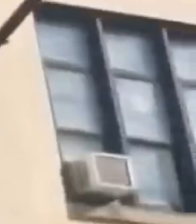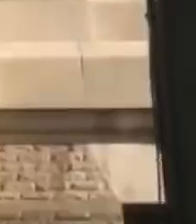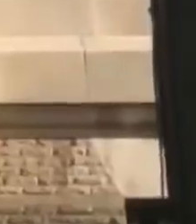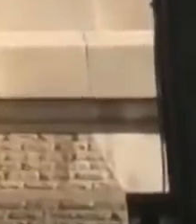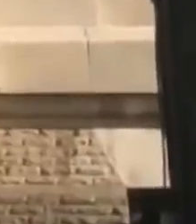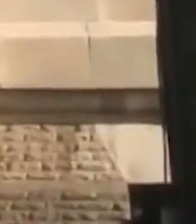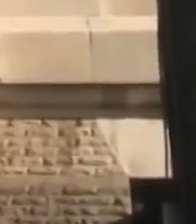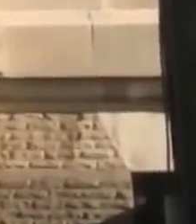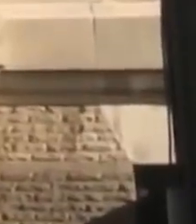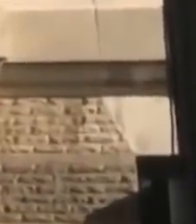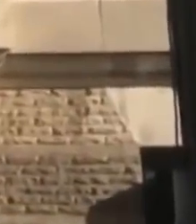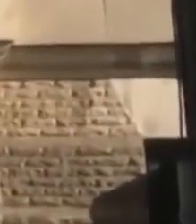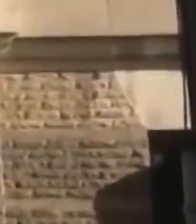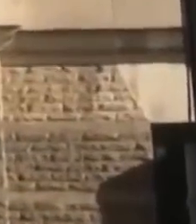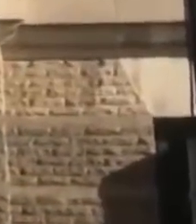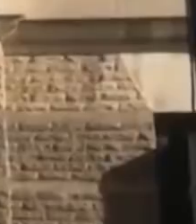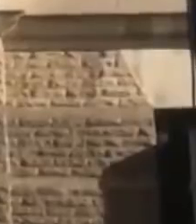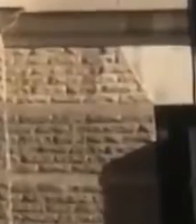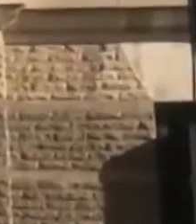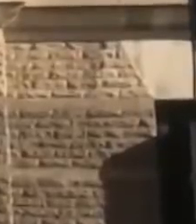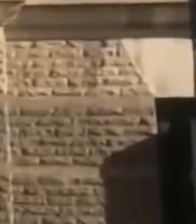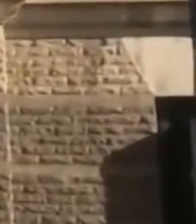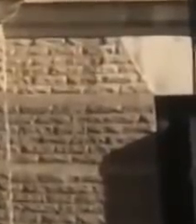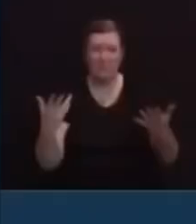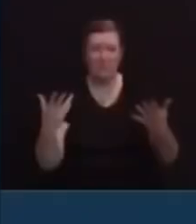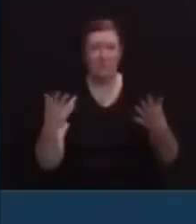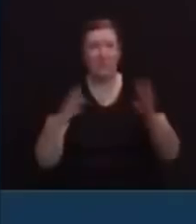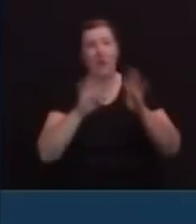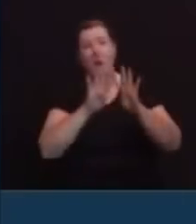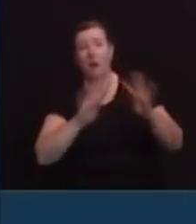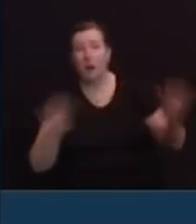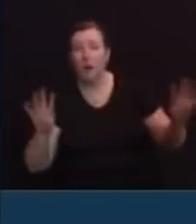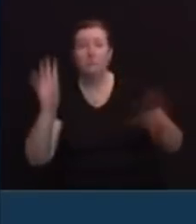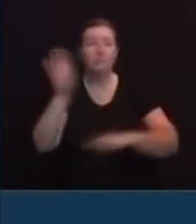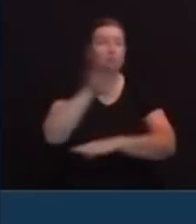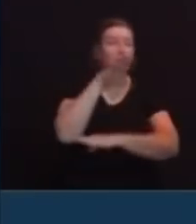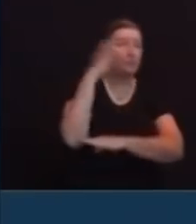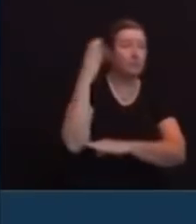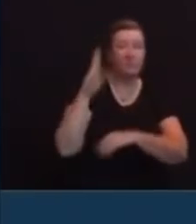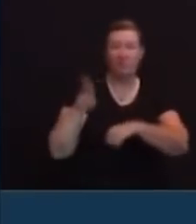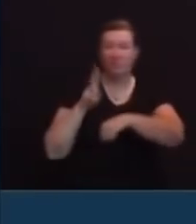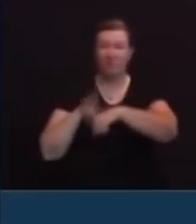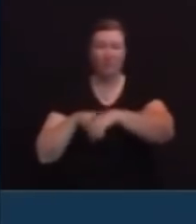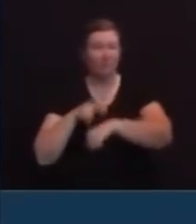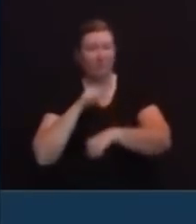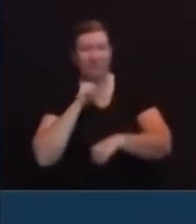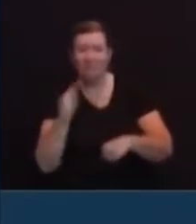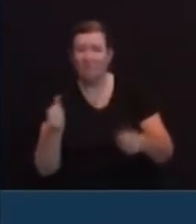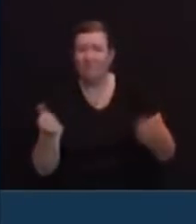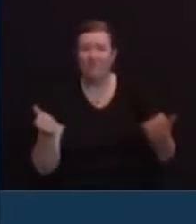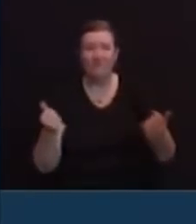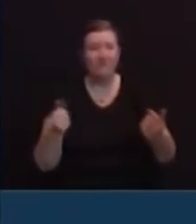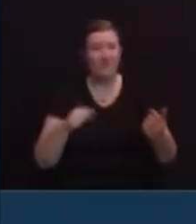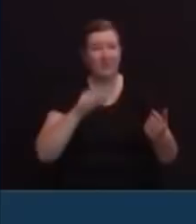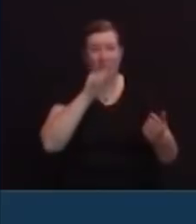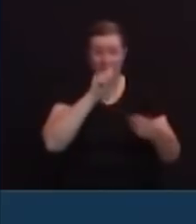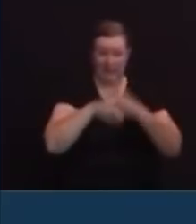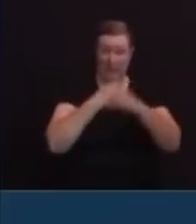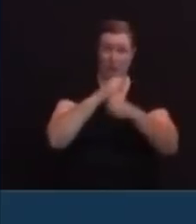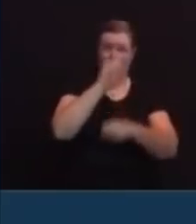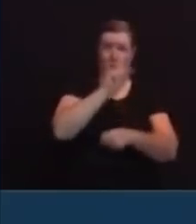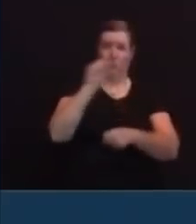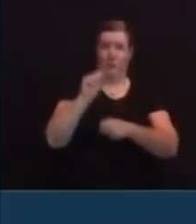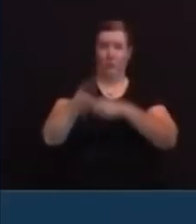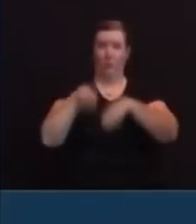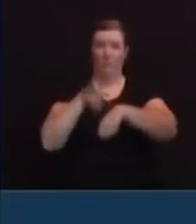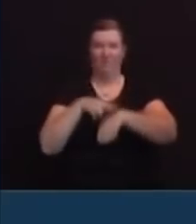virtual learning in case holiday gatherings did spread the virus. The governor saying, we're urging everybody to keep their Thanksgiving